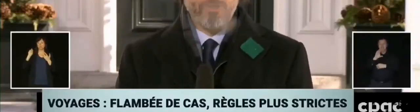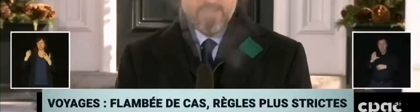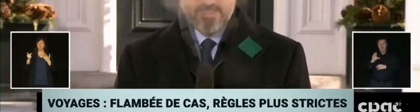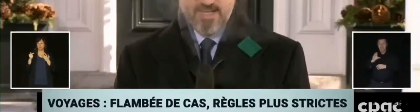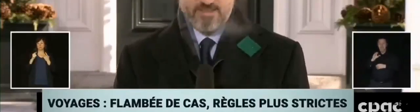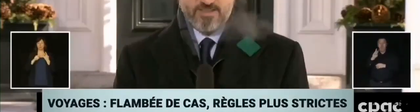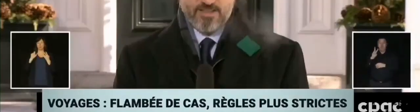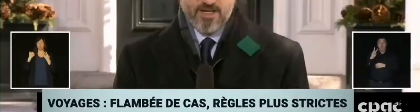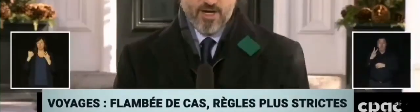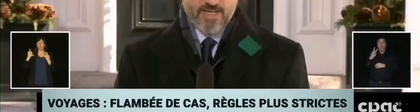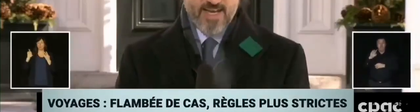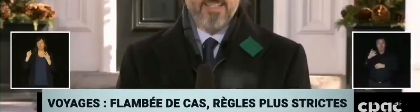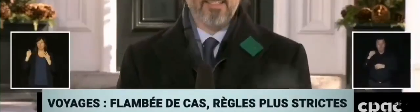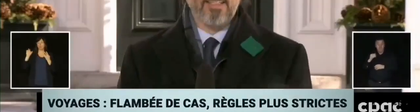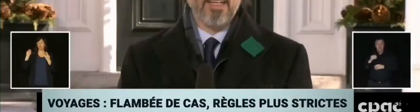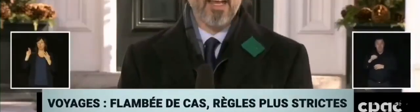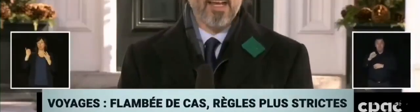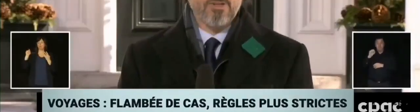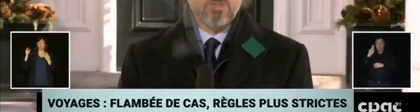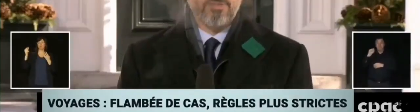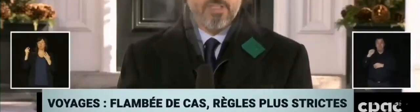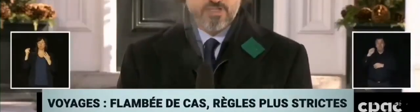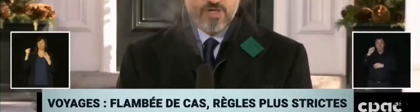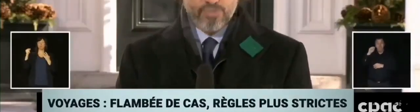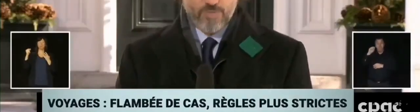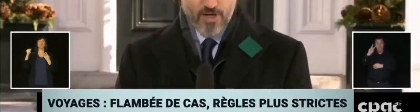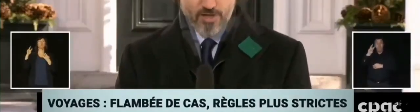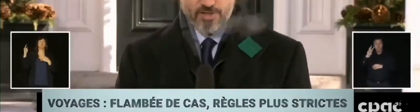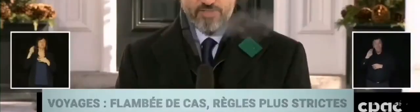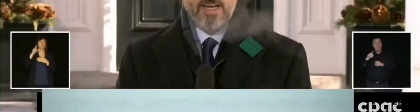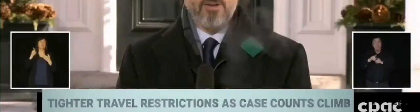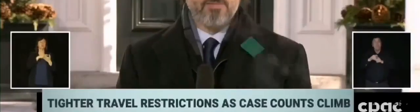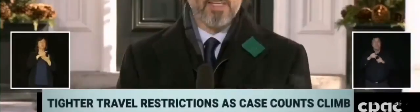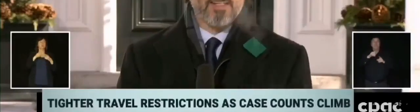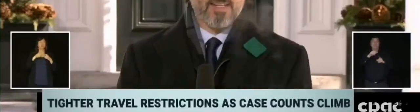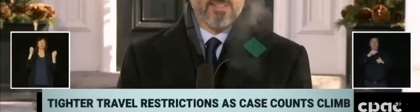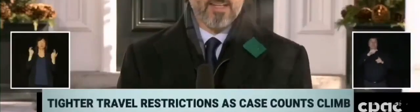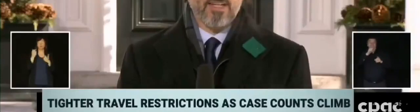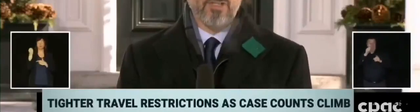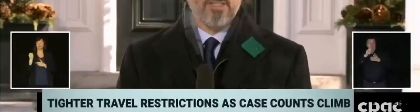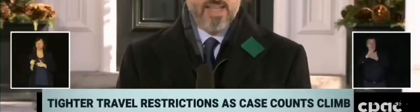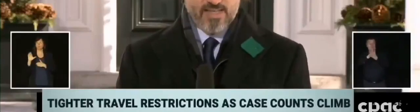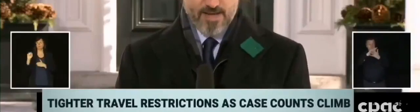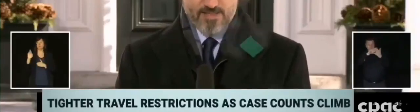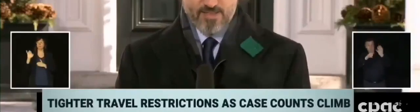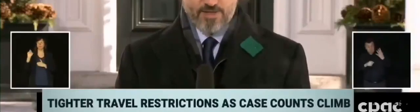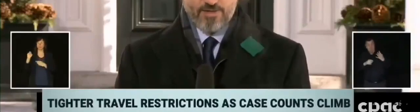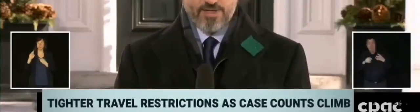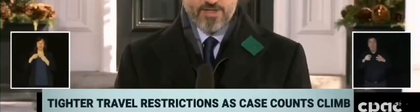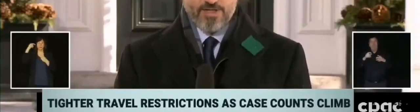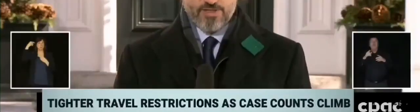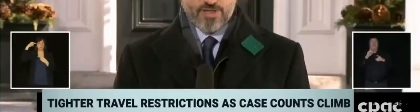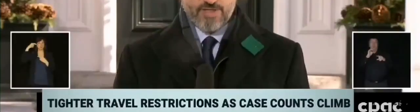and Air Transat are canceling air service to all Caribbean destinations and